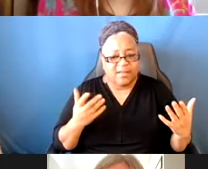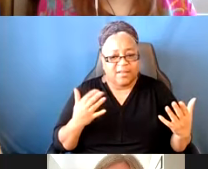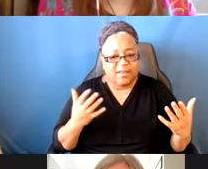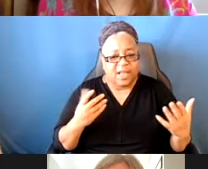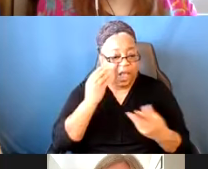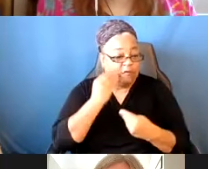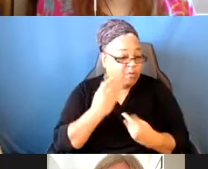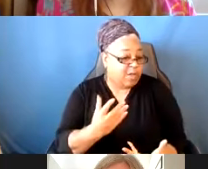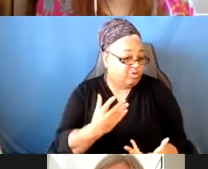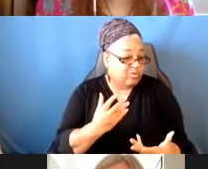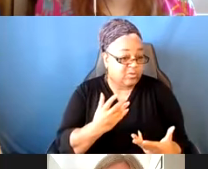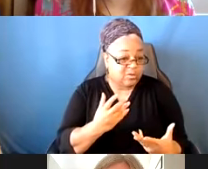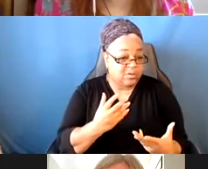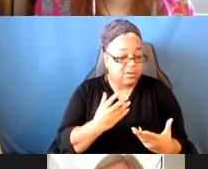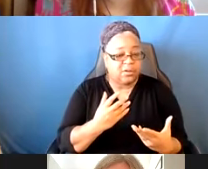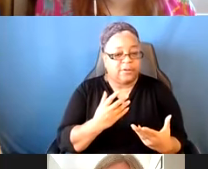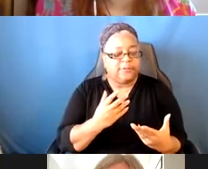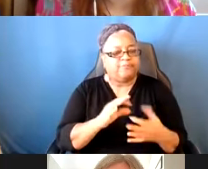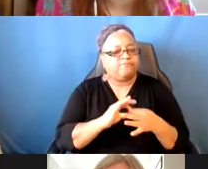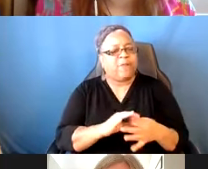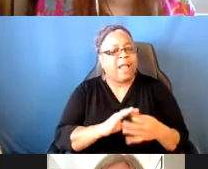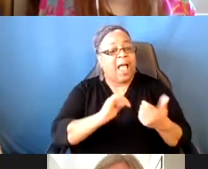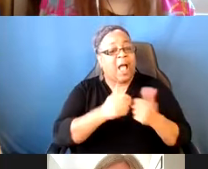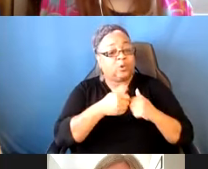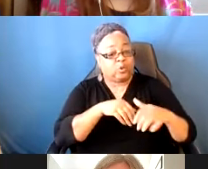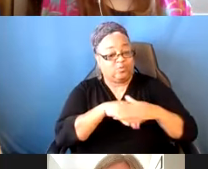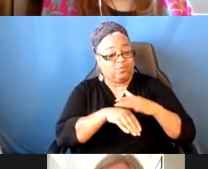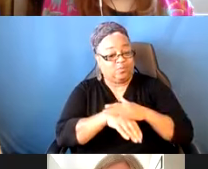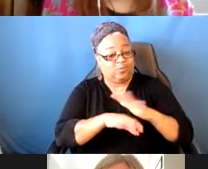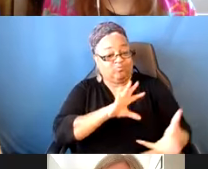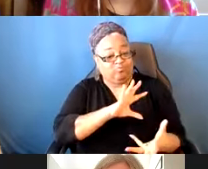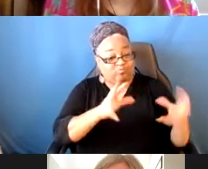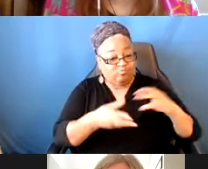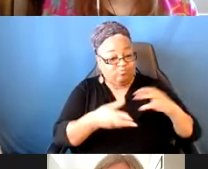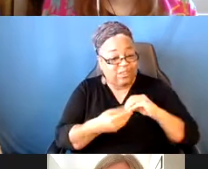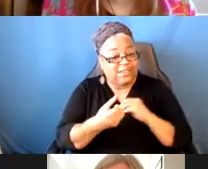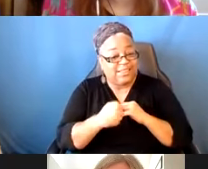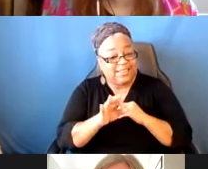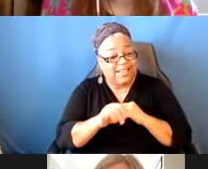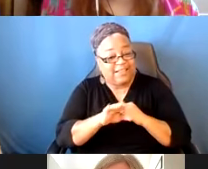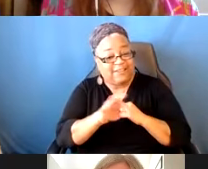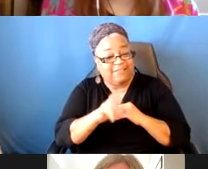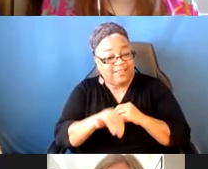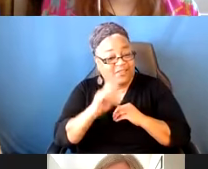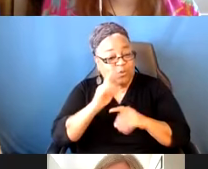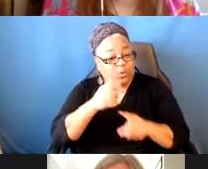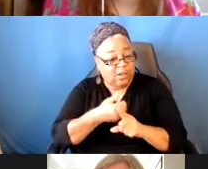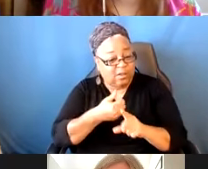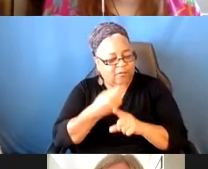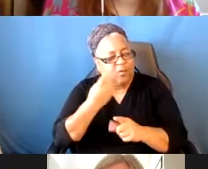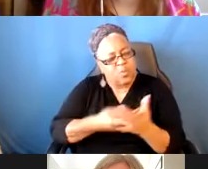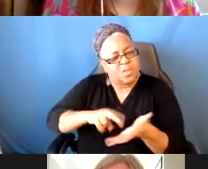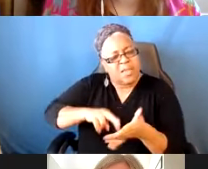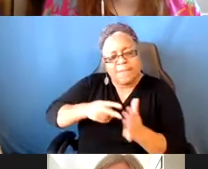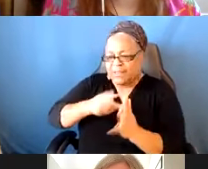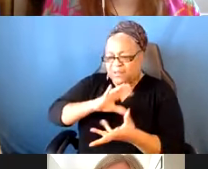information on how to access holistic safety for yourself, or what holistic safety means to you in the context of your